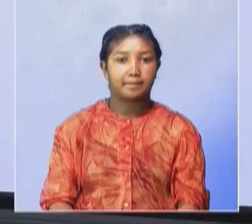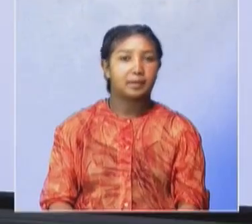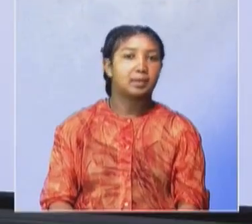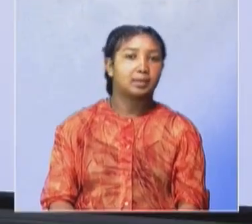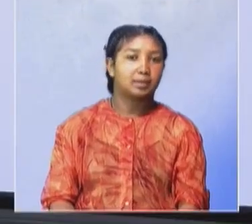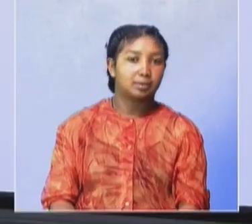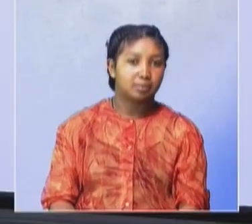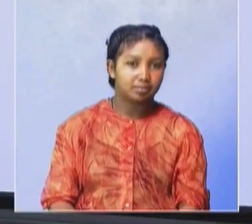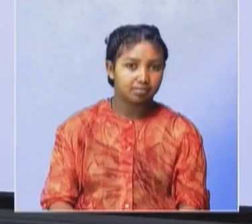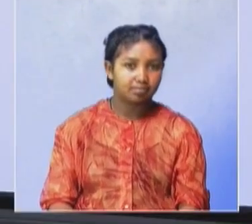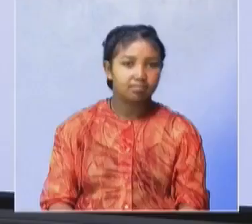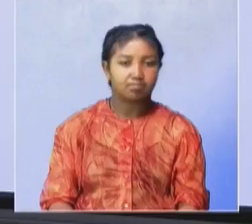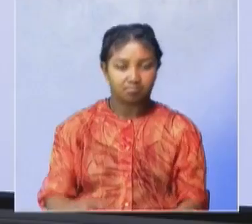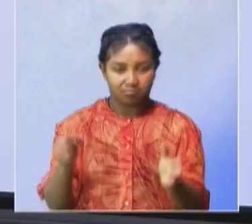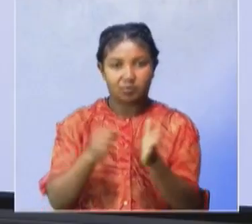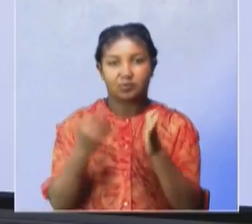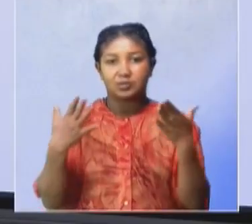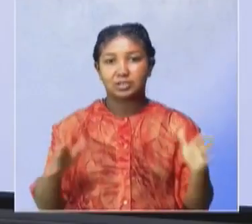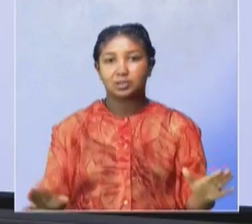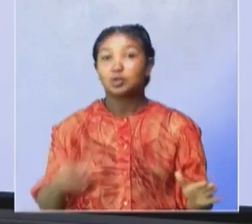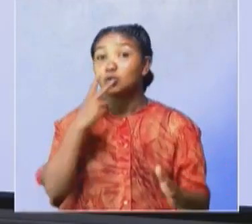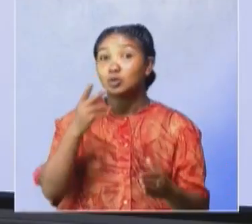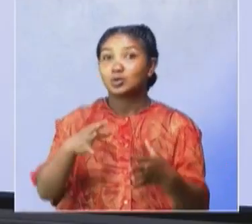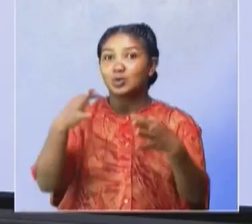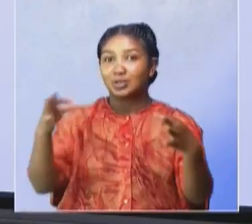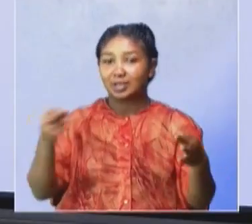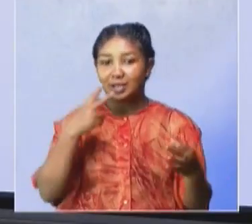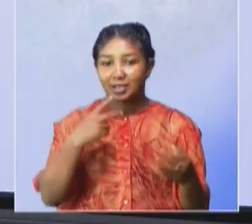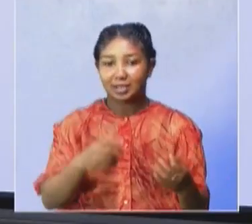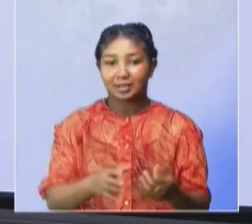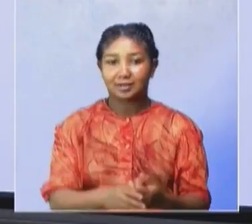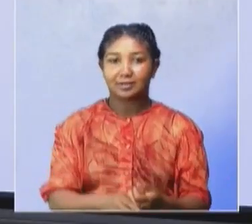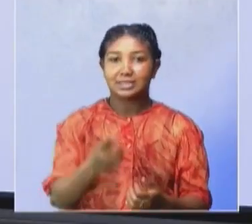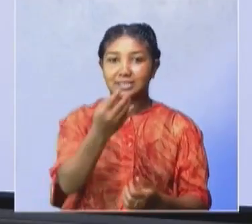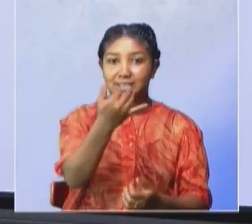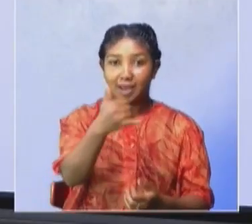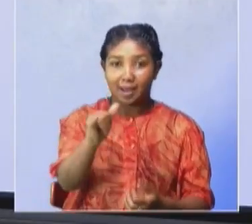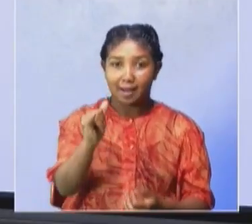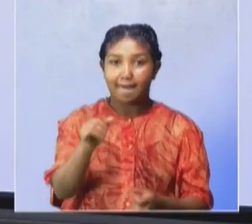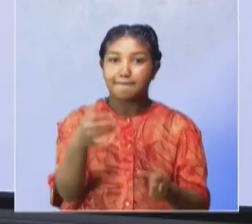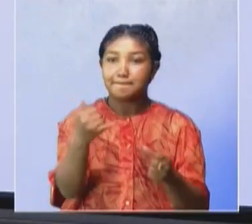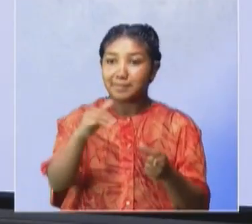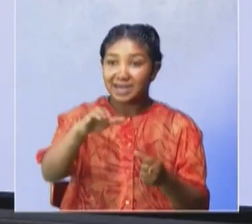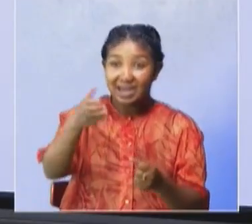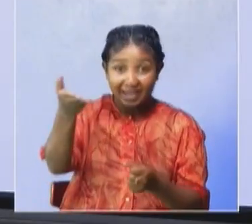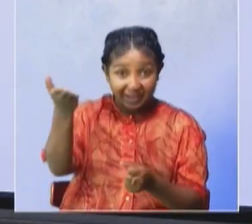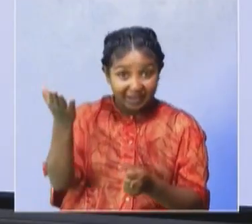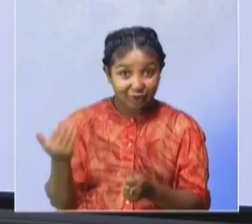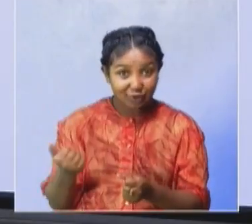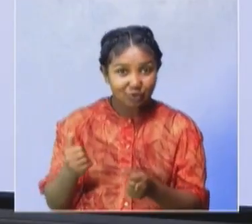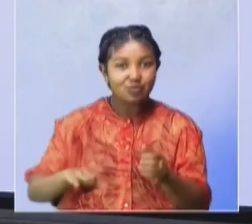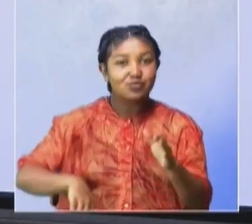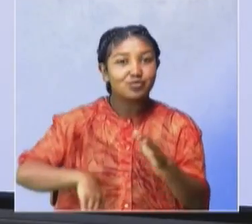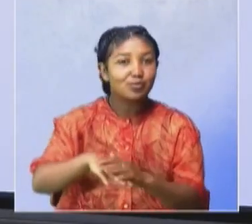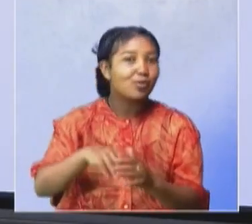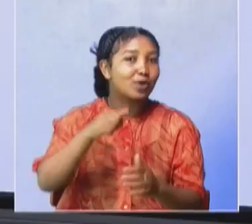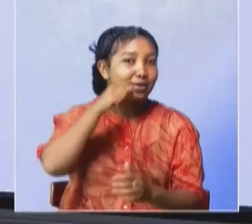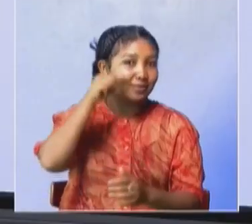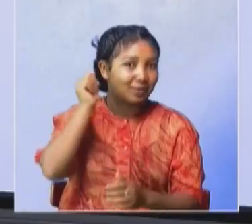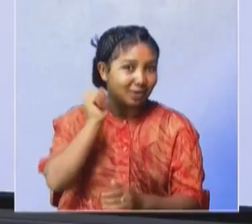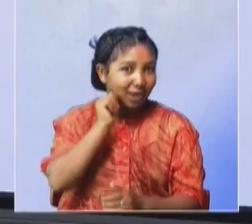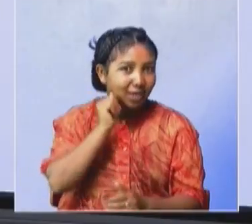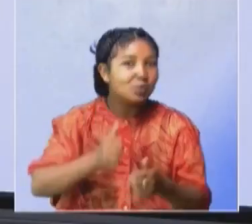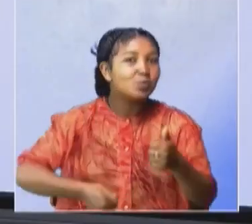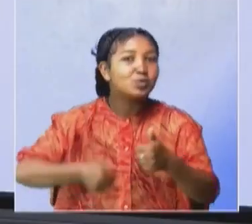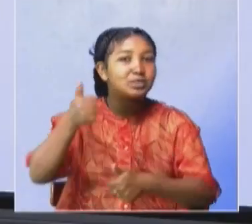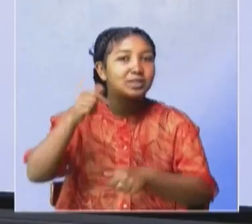Yesterday. Here is full stop. So, look, students, here. They played football yesterday. Which kind